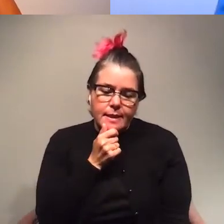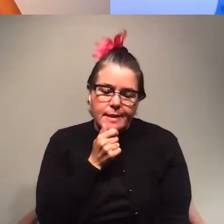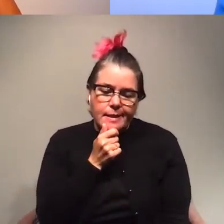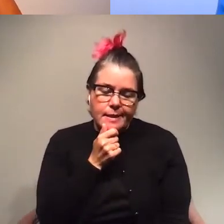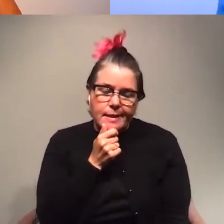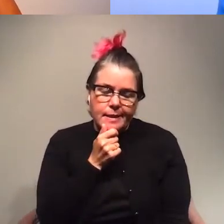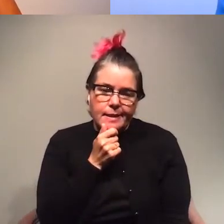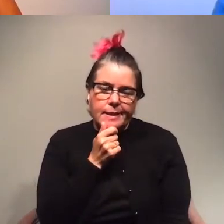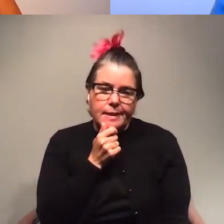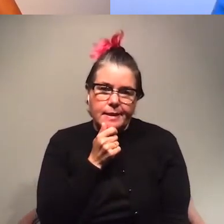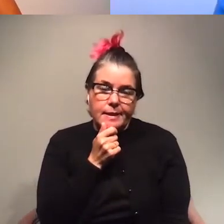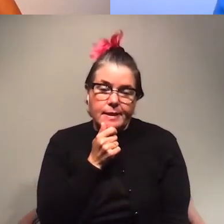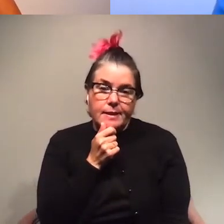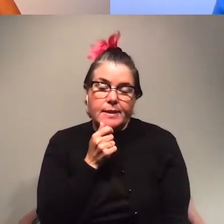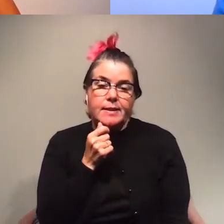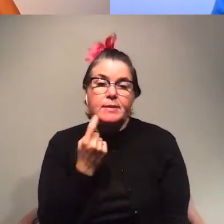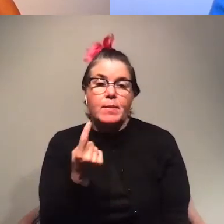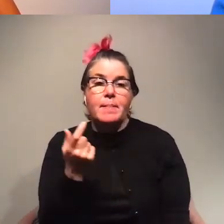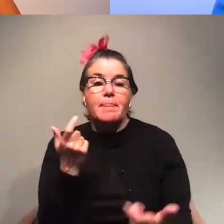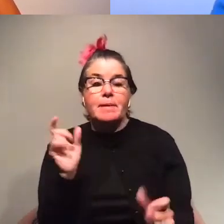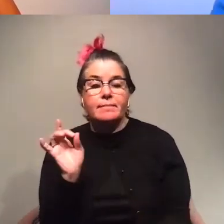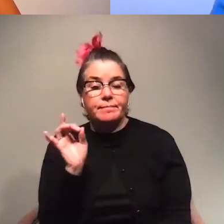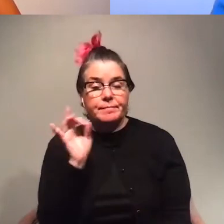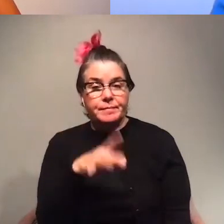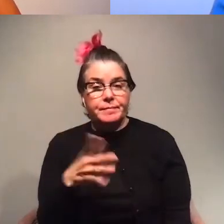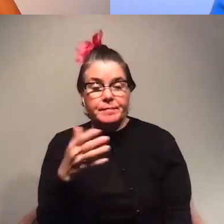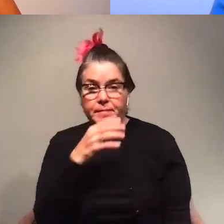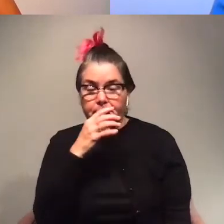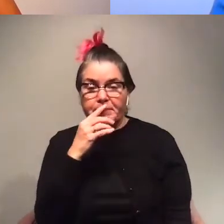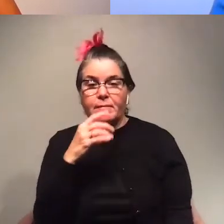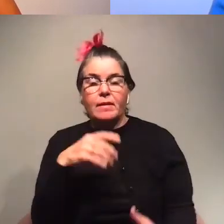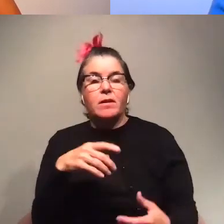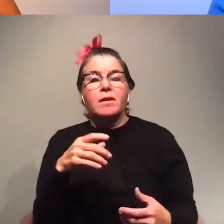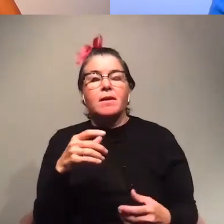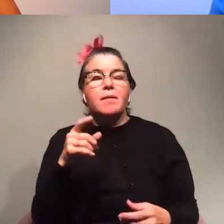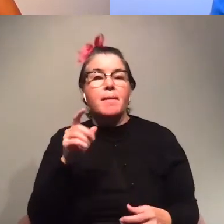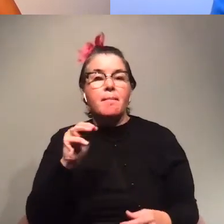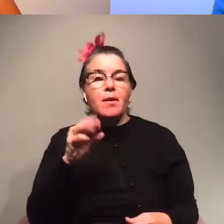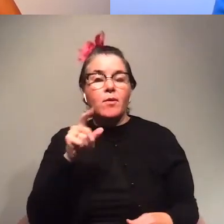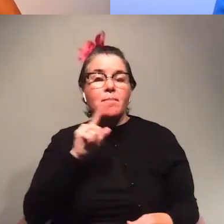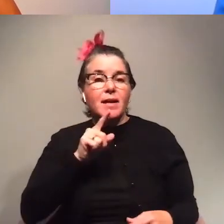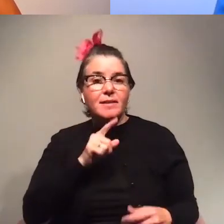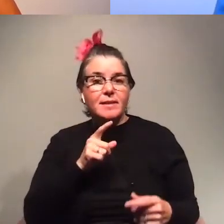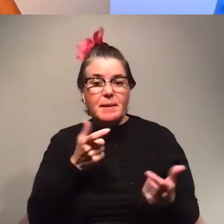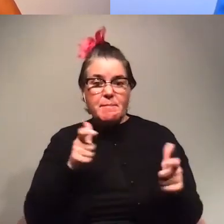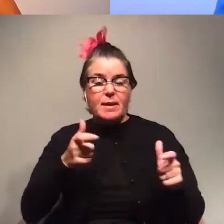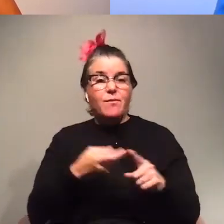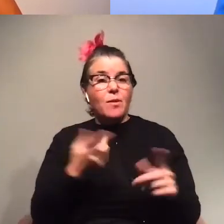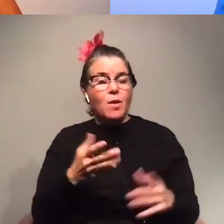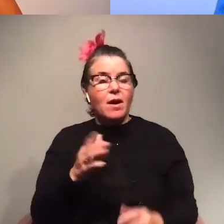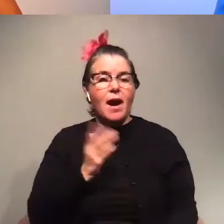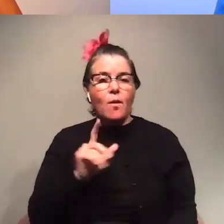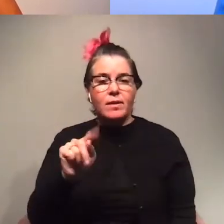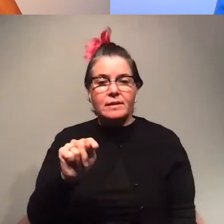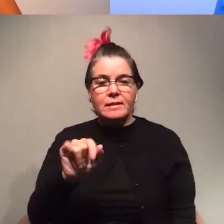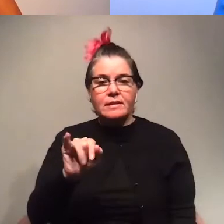One of the biggest inputs of microplastics come from our tires. And that is one that I have no